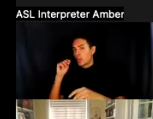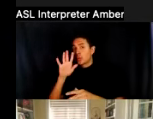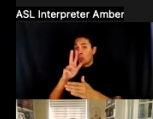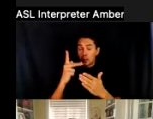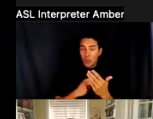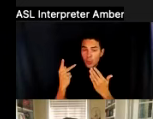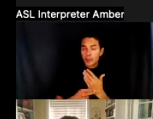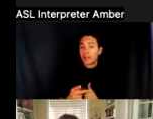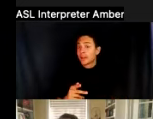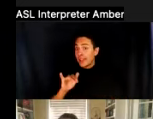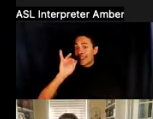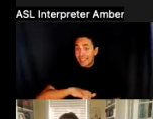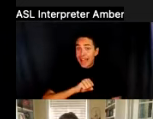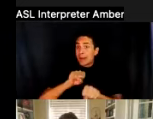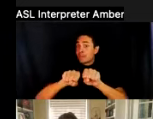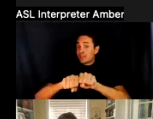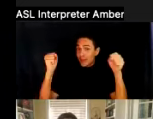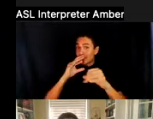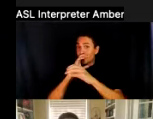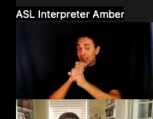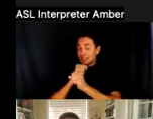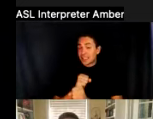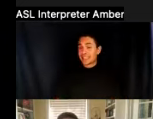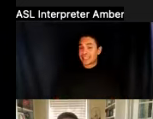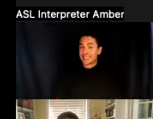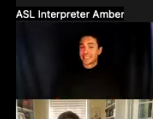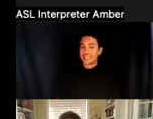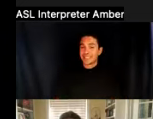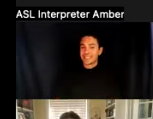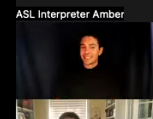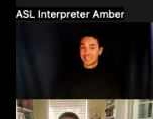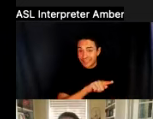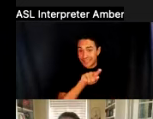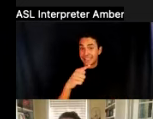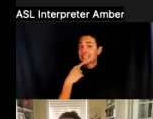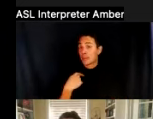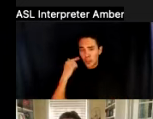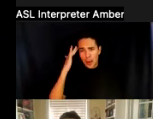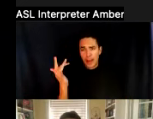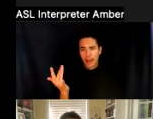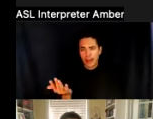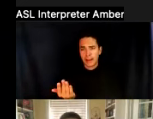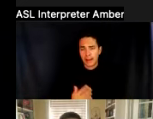program, is a breach of confidentiality. Can anybody tell me why?